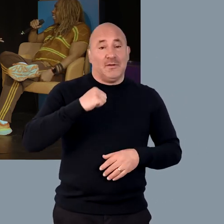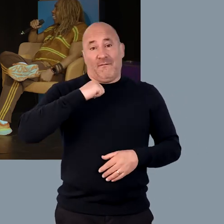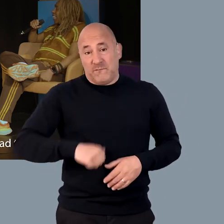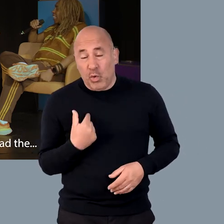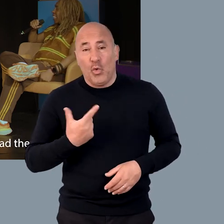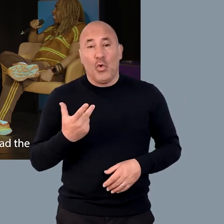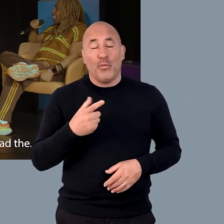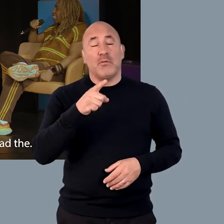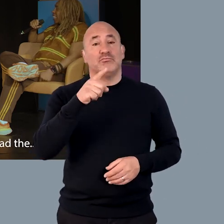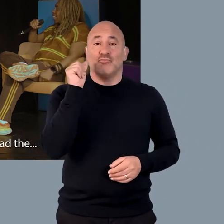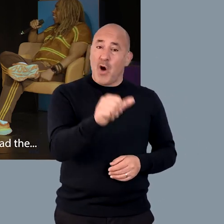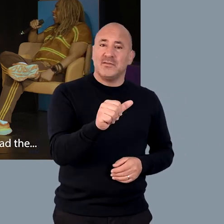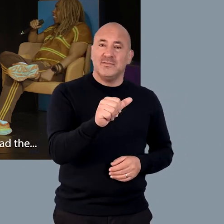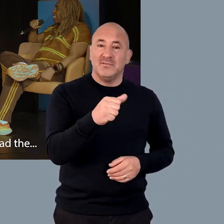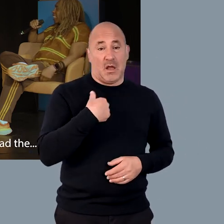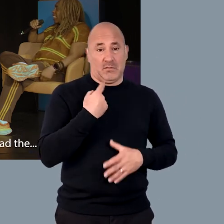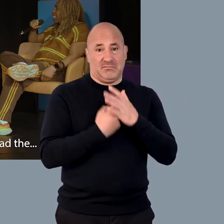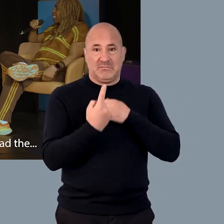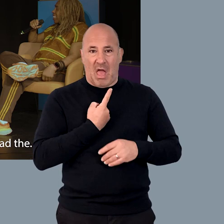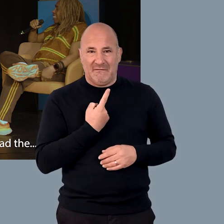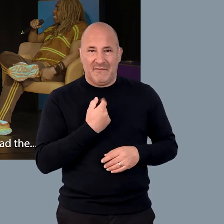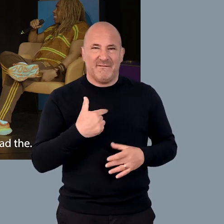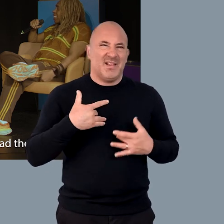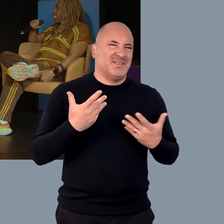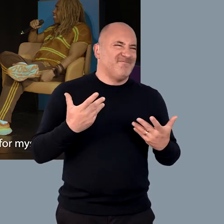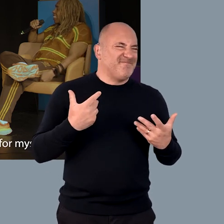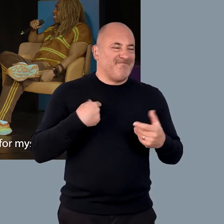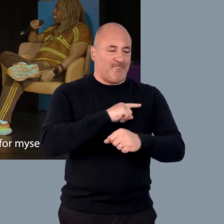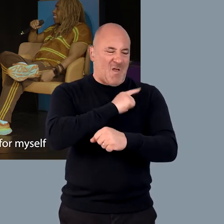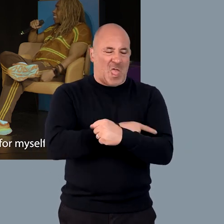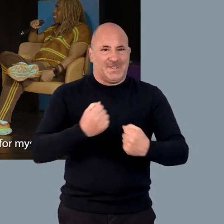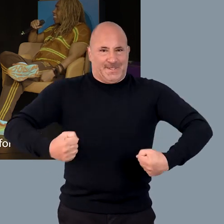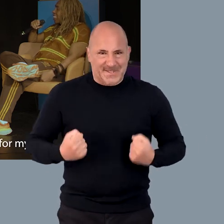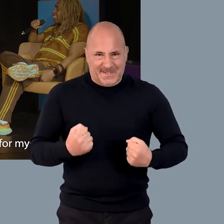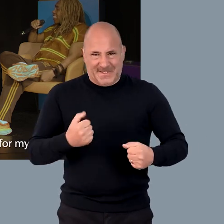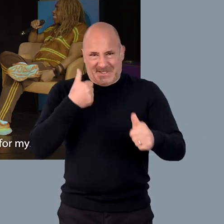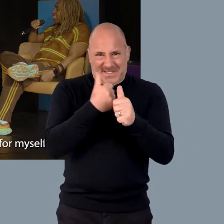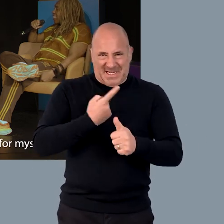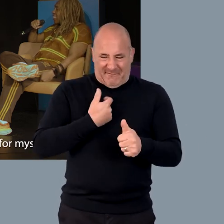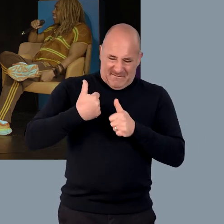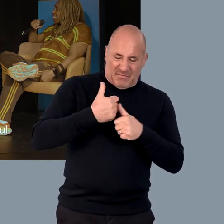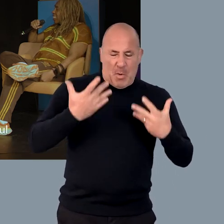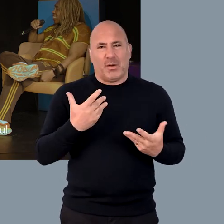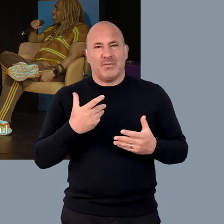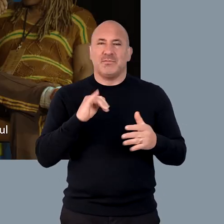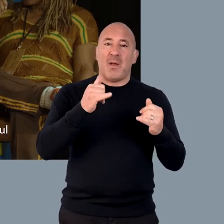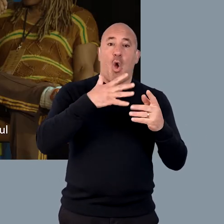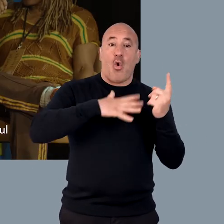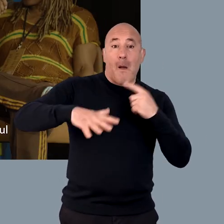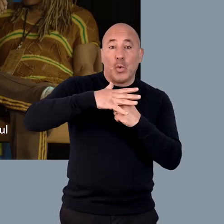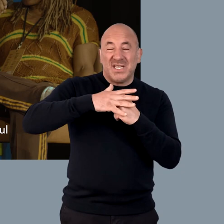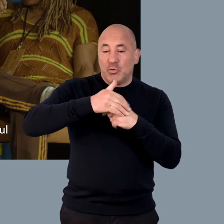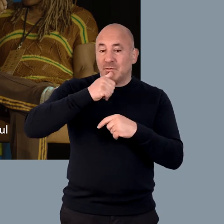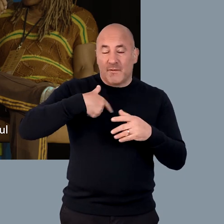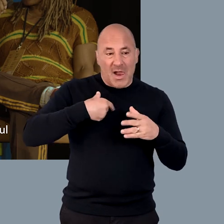but you're absolutely right And I thought I was on my own and I didn't feel that I had that I couldn't pull the energy together to advocate for myself You know sometimes as